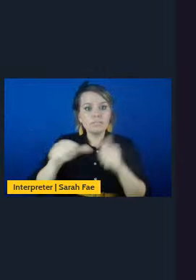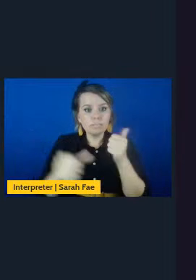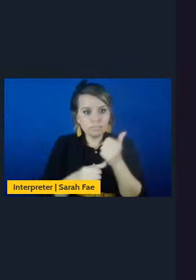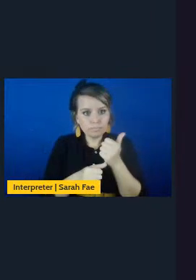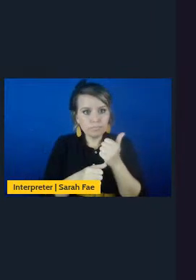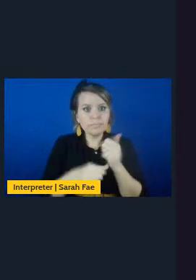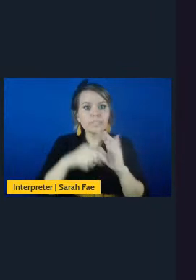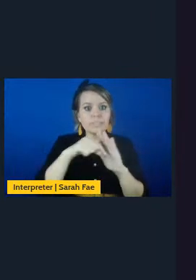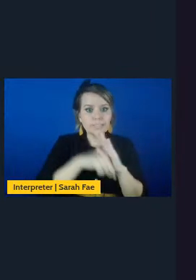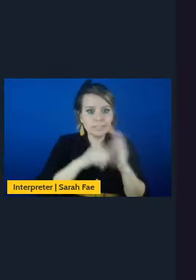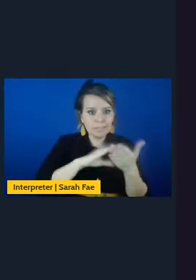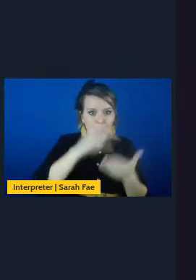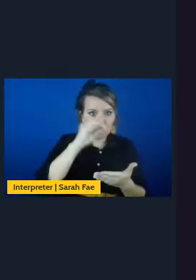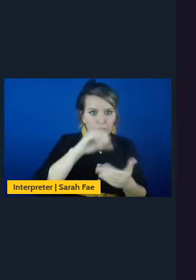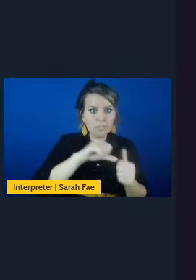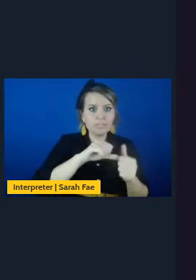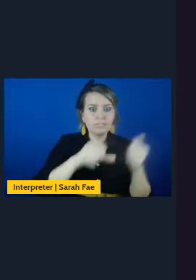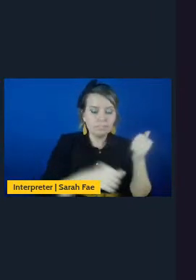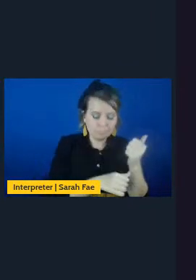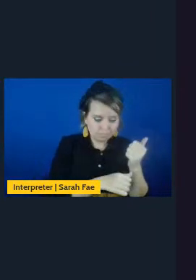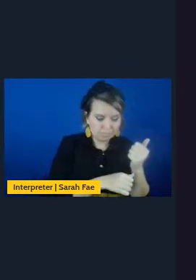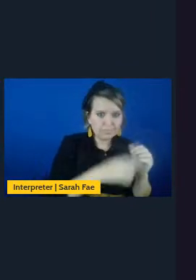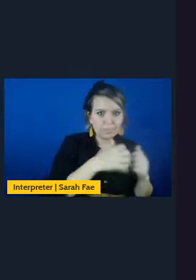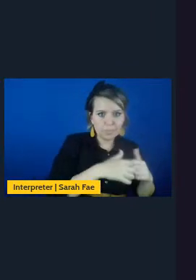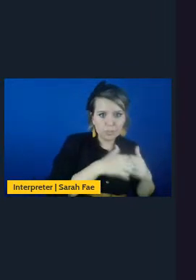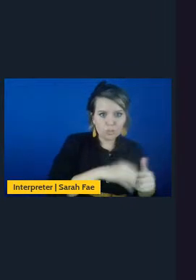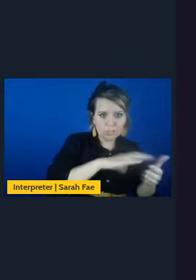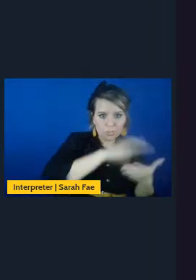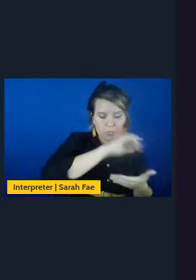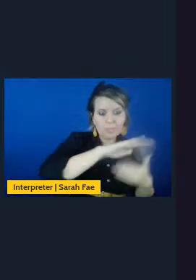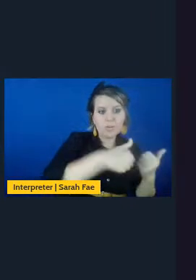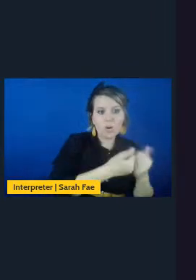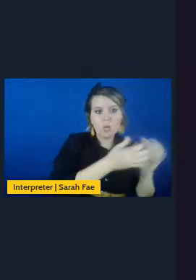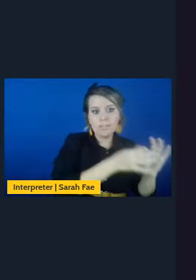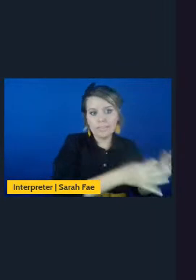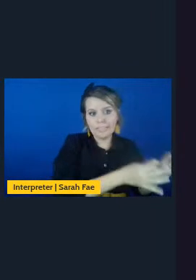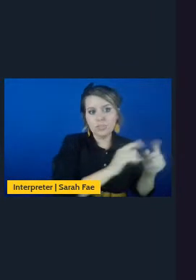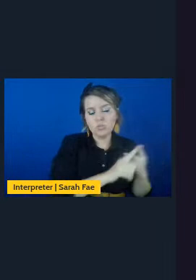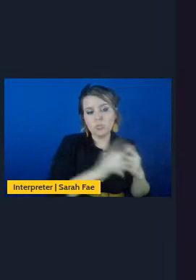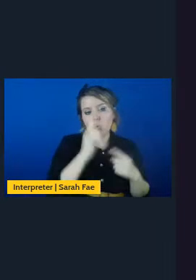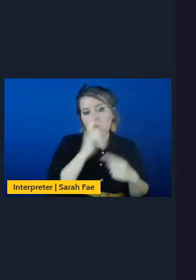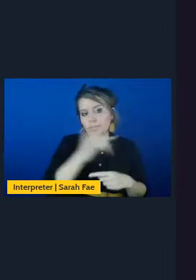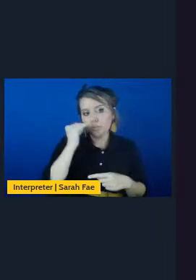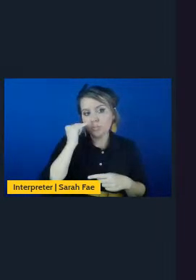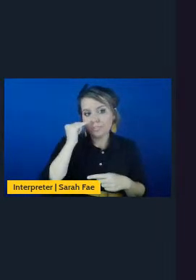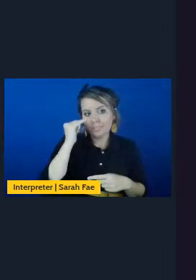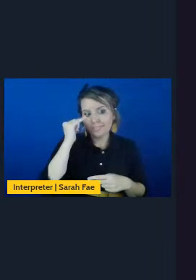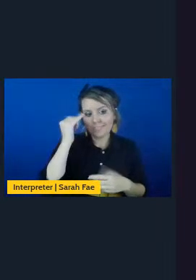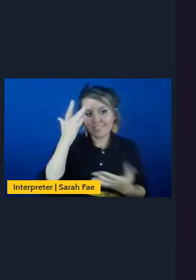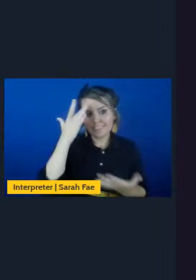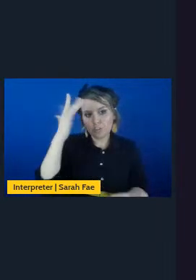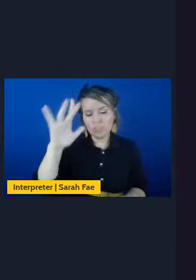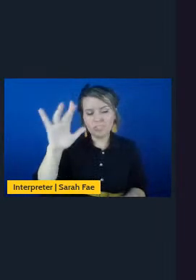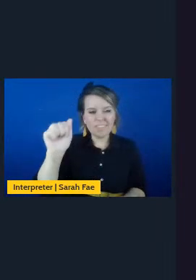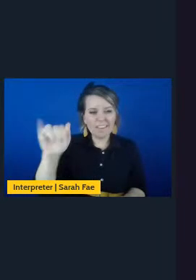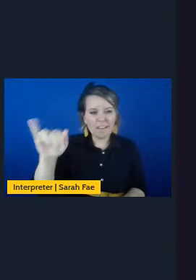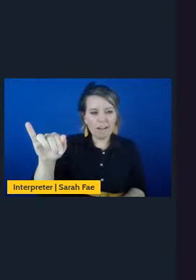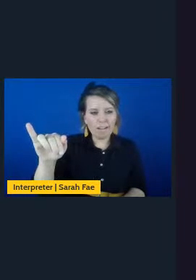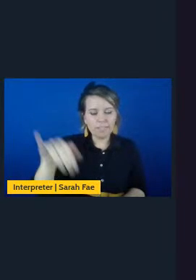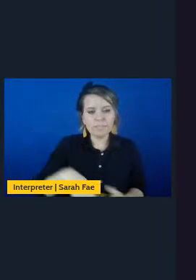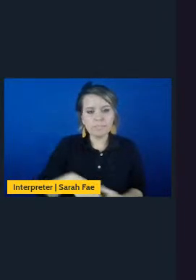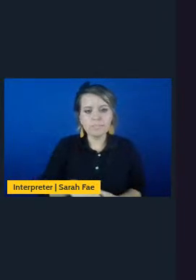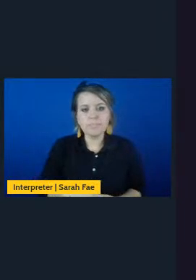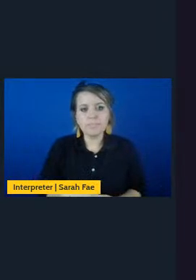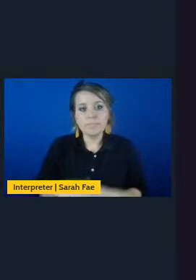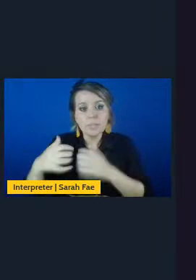machine learning, which all rolls up to artificial intelligence or AI. The seed of machine learning paradigm shift have existed